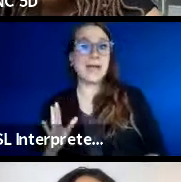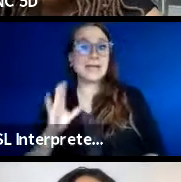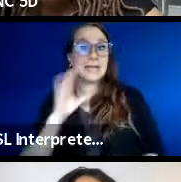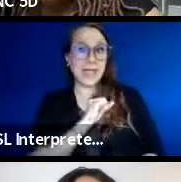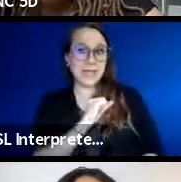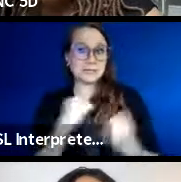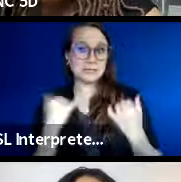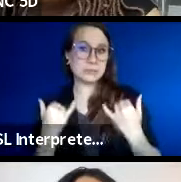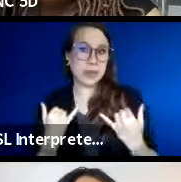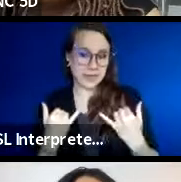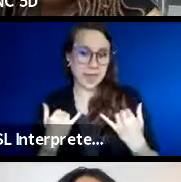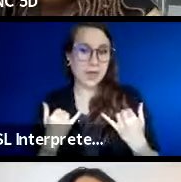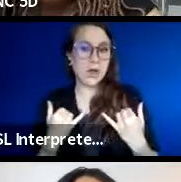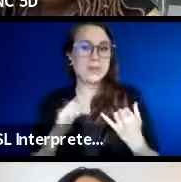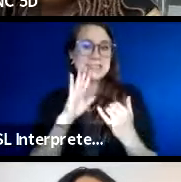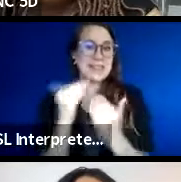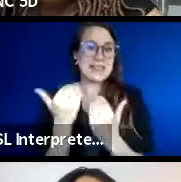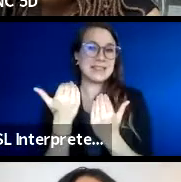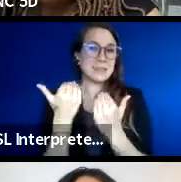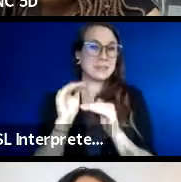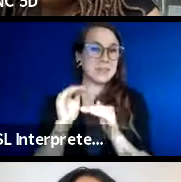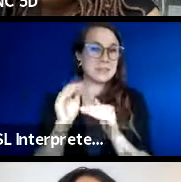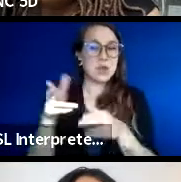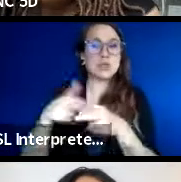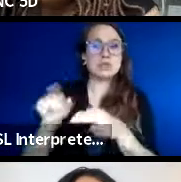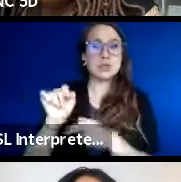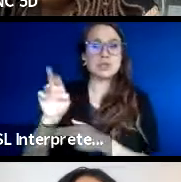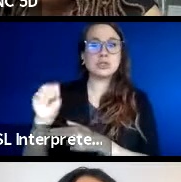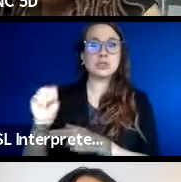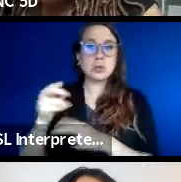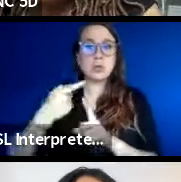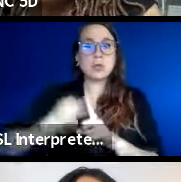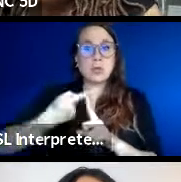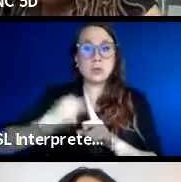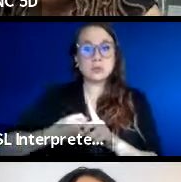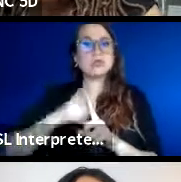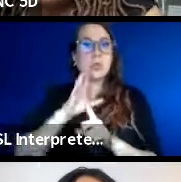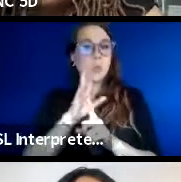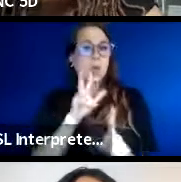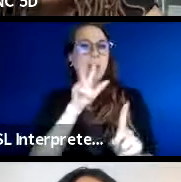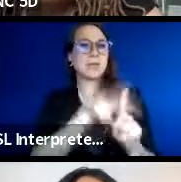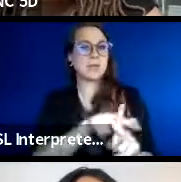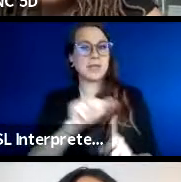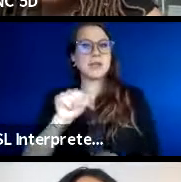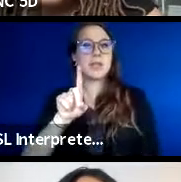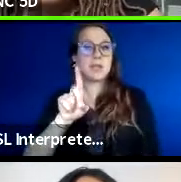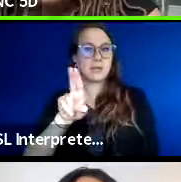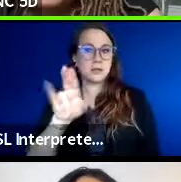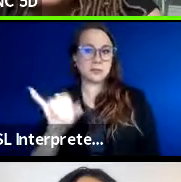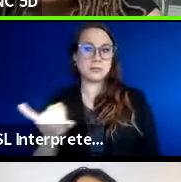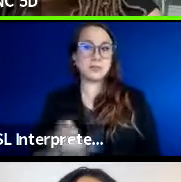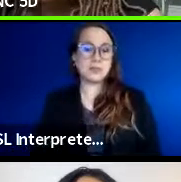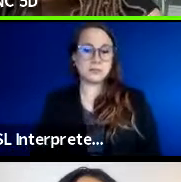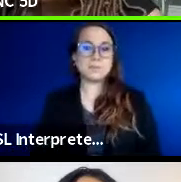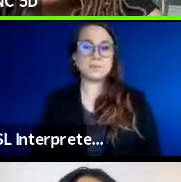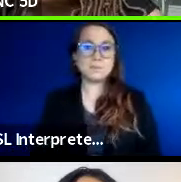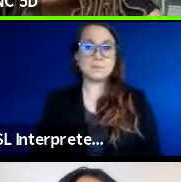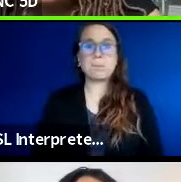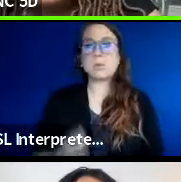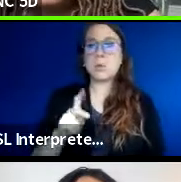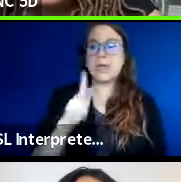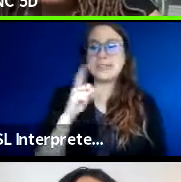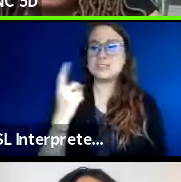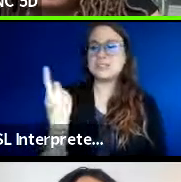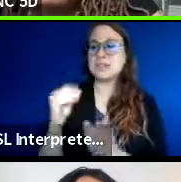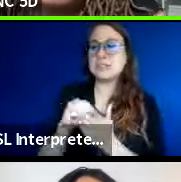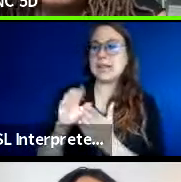that the limitations on short-term rentals would also apply to the ADU. Okay. And then just a note